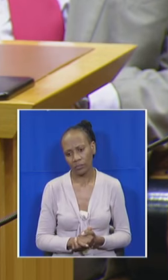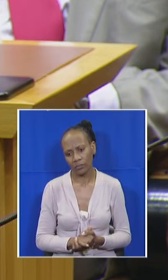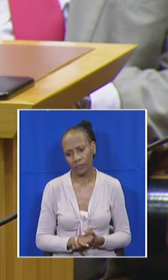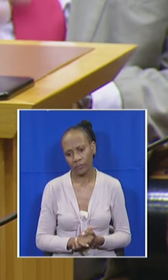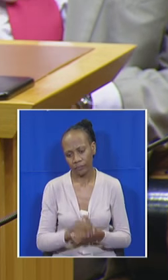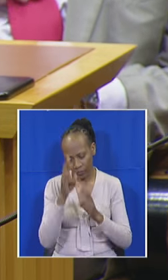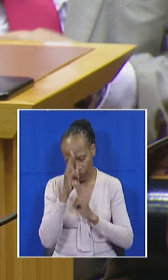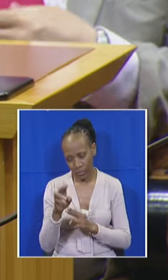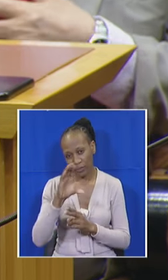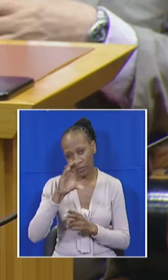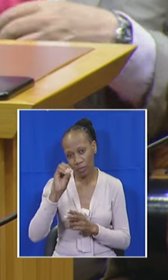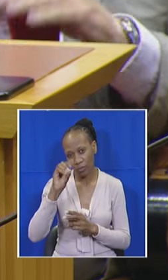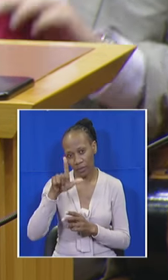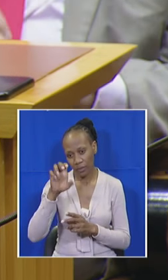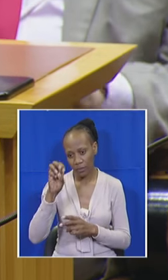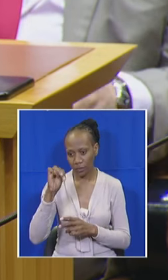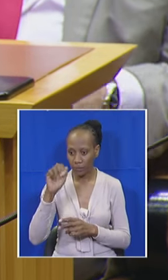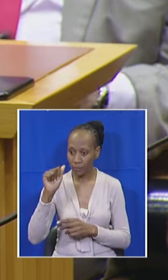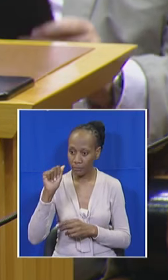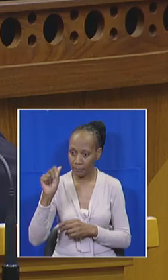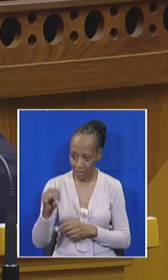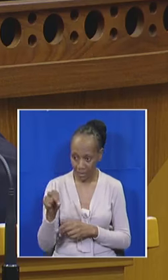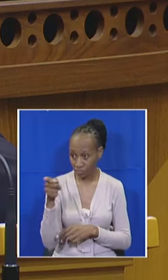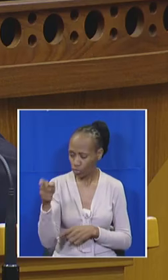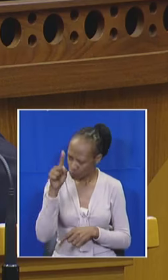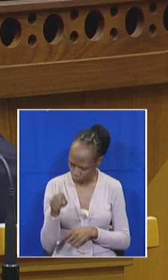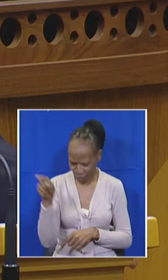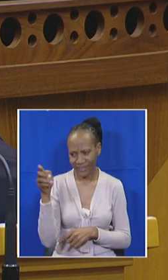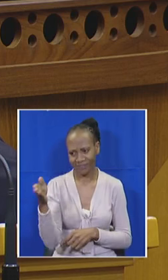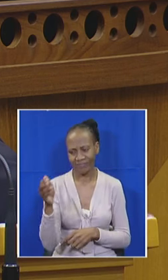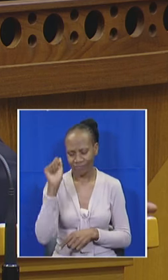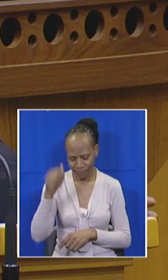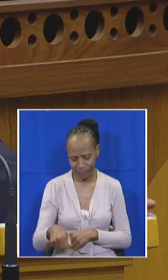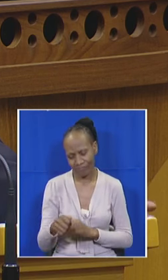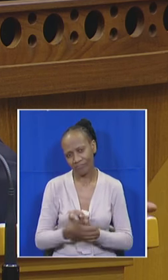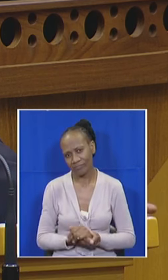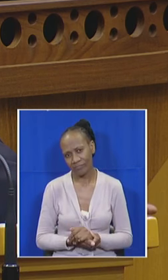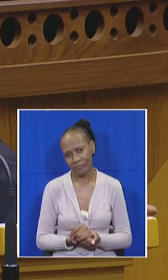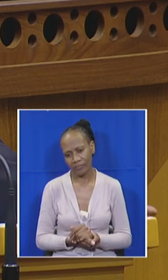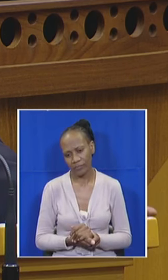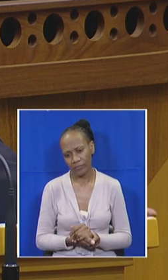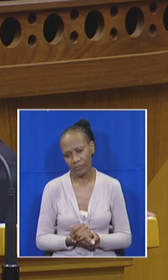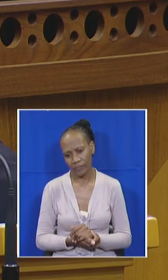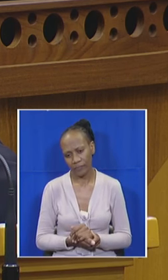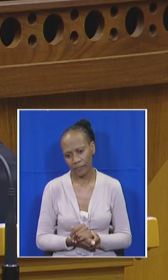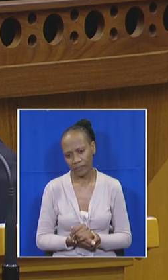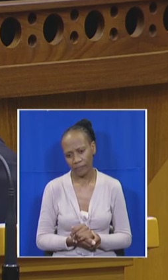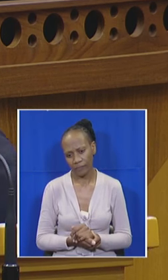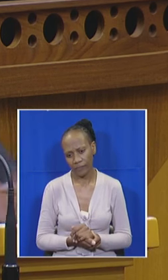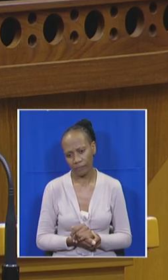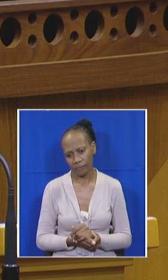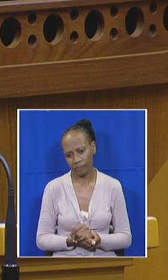Honorable Coleman, you are correct. Indeed, we are